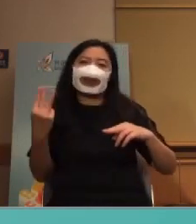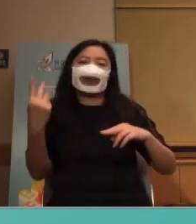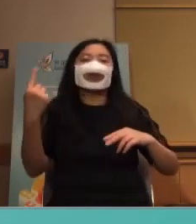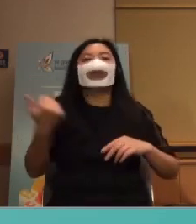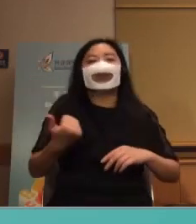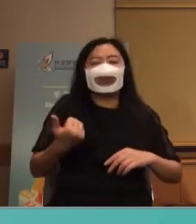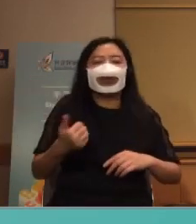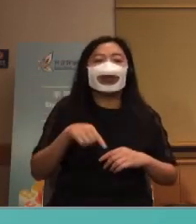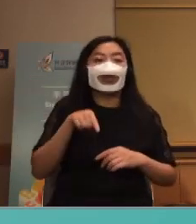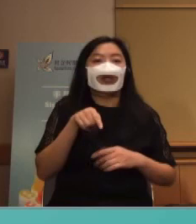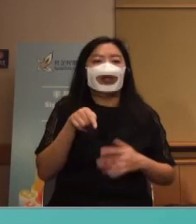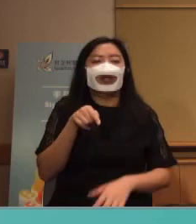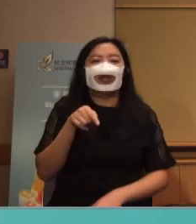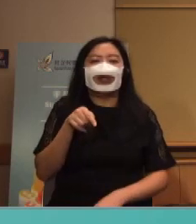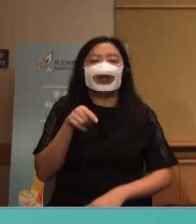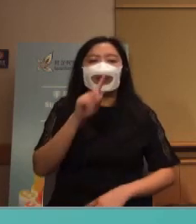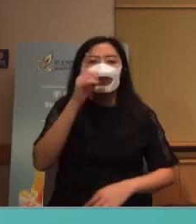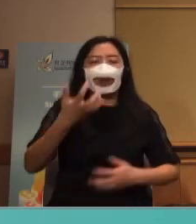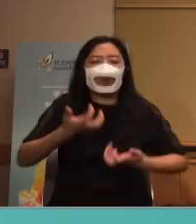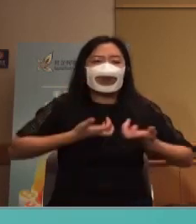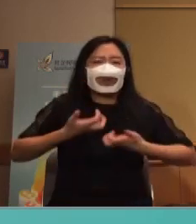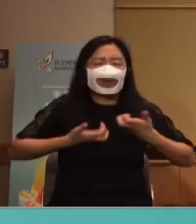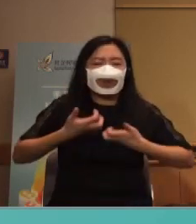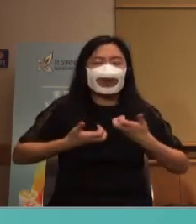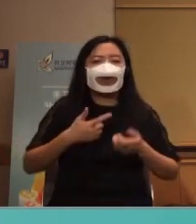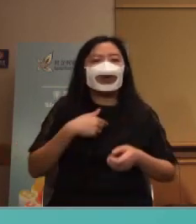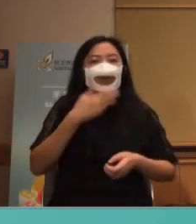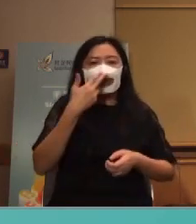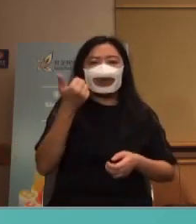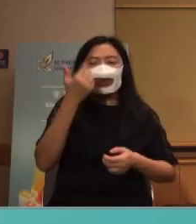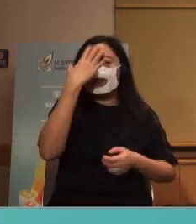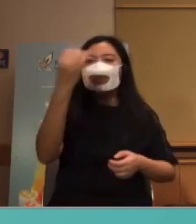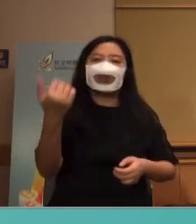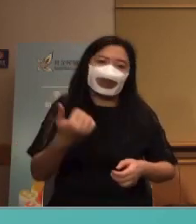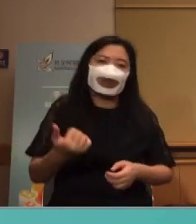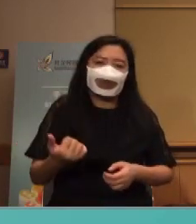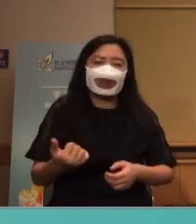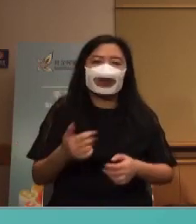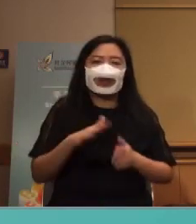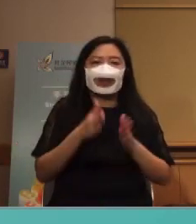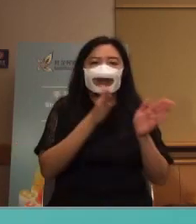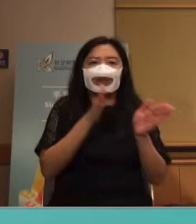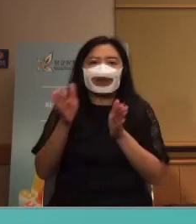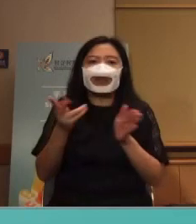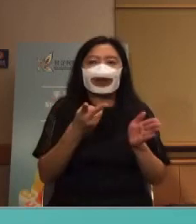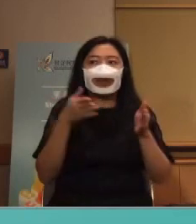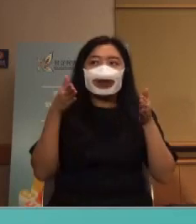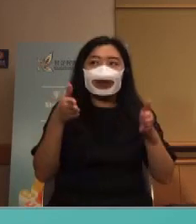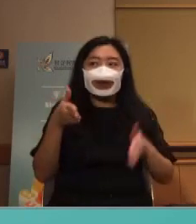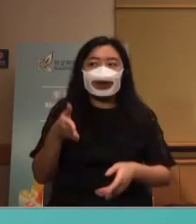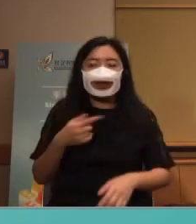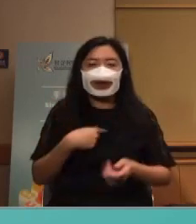definitely easier to sell, but you need both to make it work. Yeah, and degen is degenerate. It stands